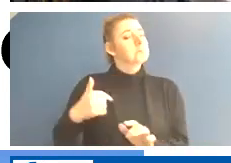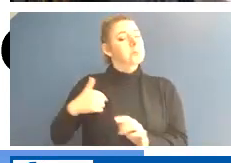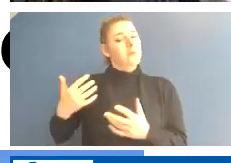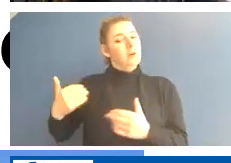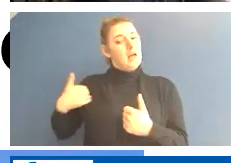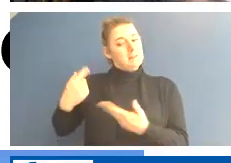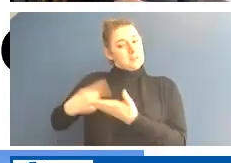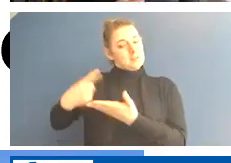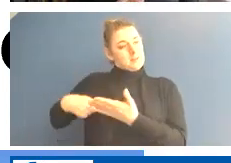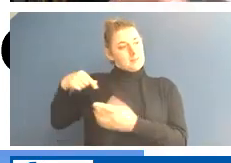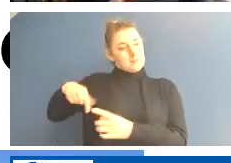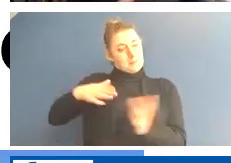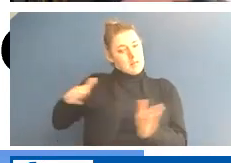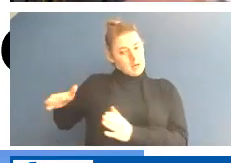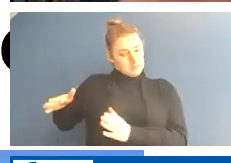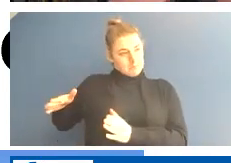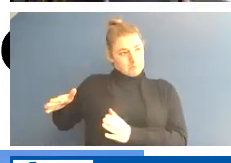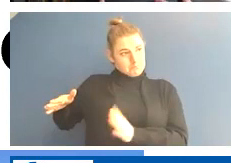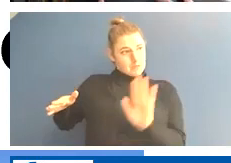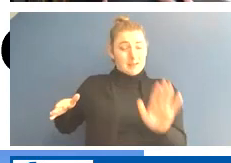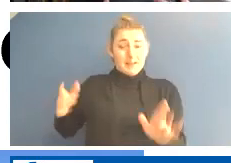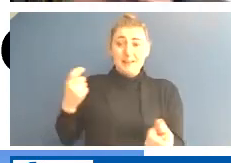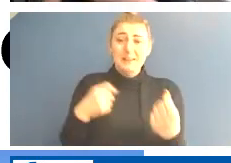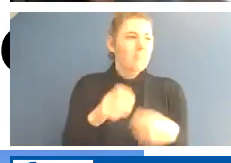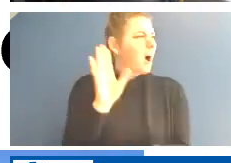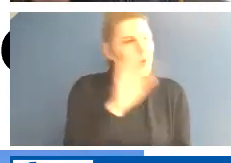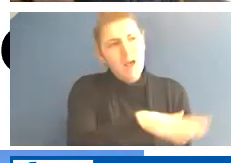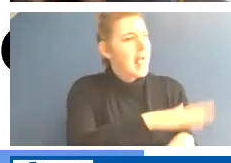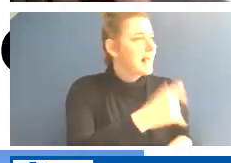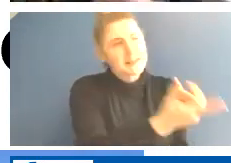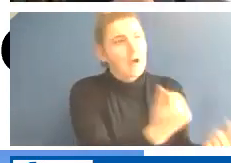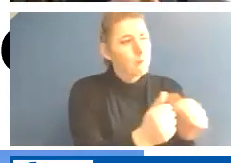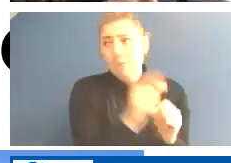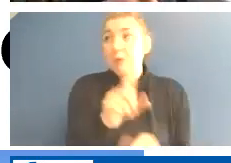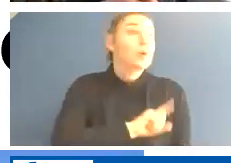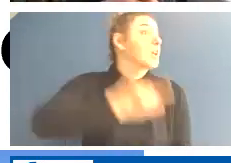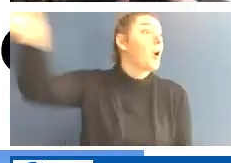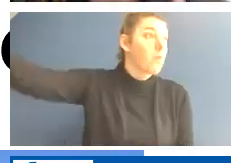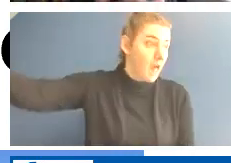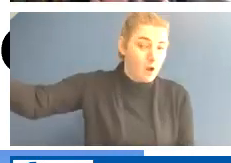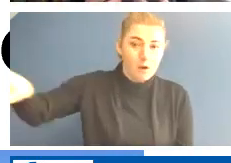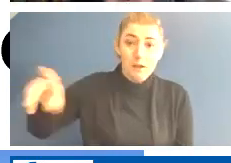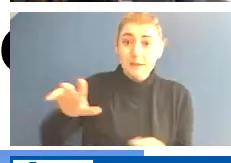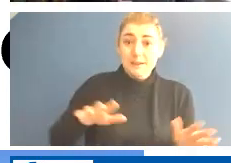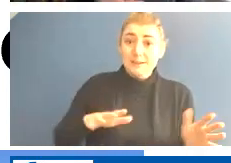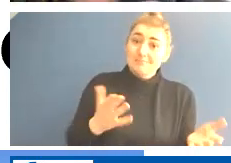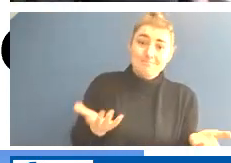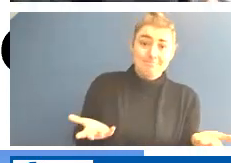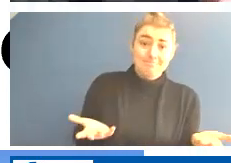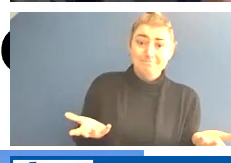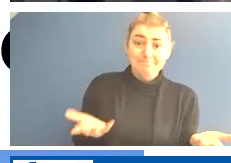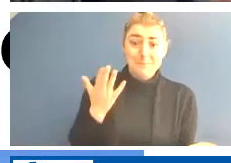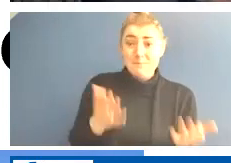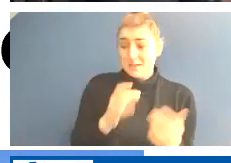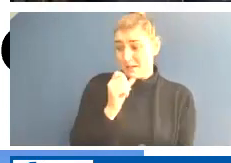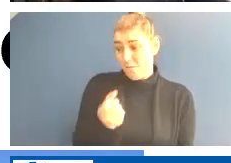about versus saying, hey, I want you to come with me. We're going to go over there. They may not understand